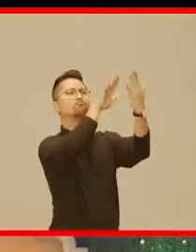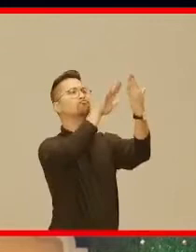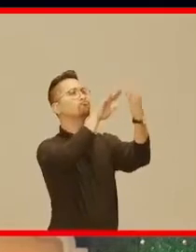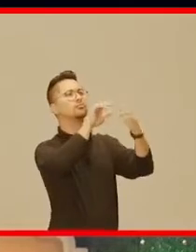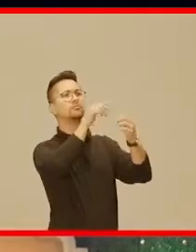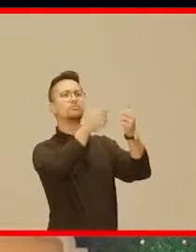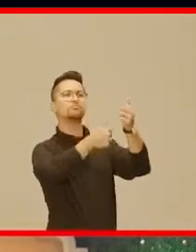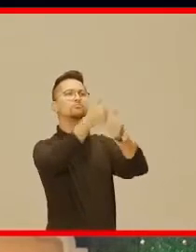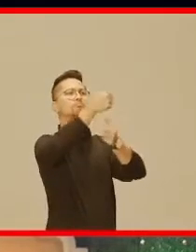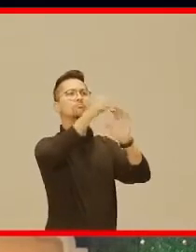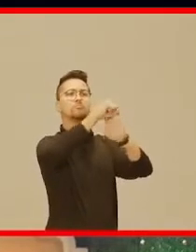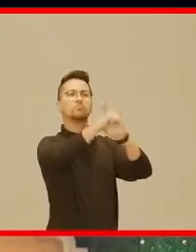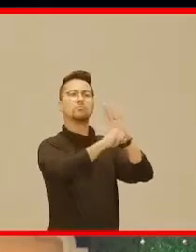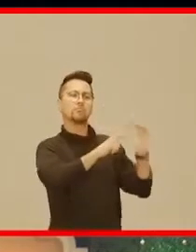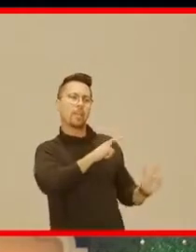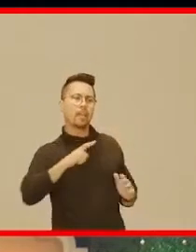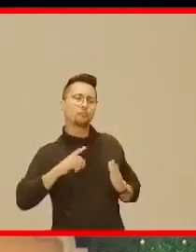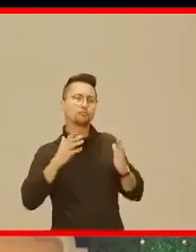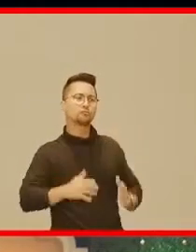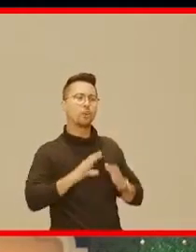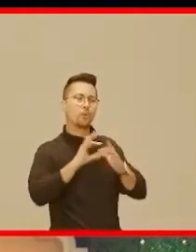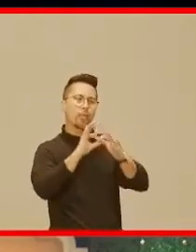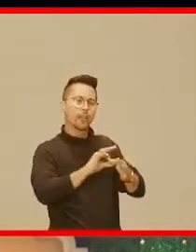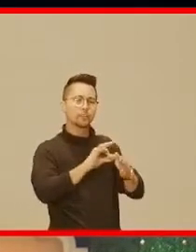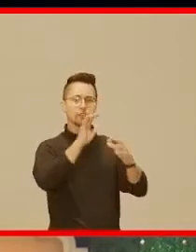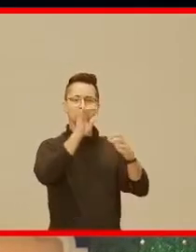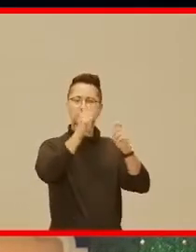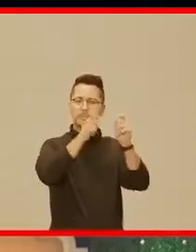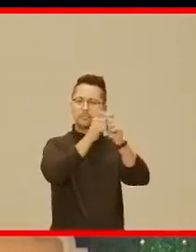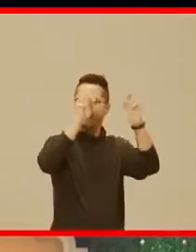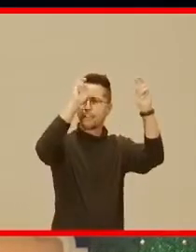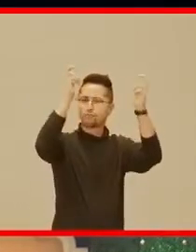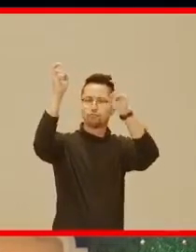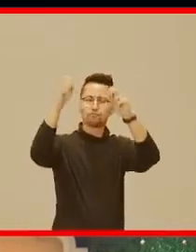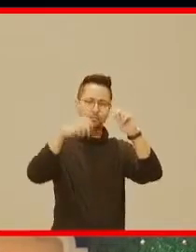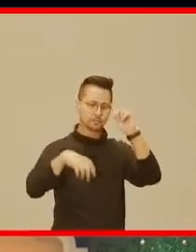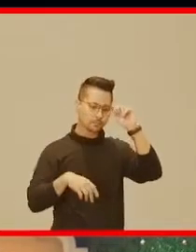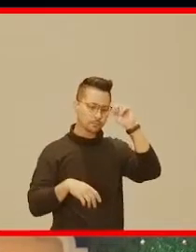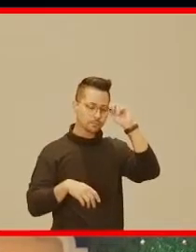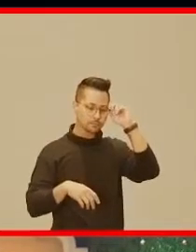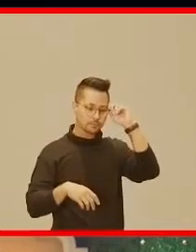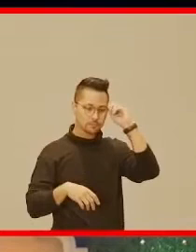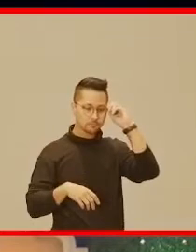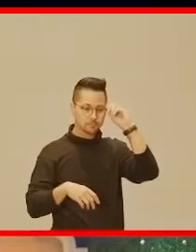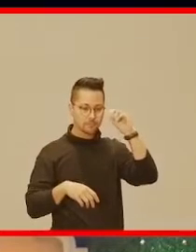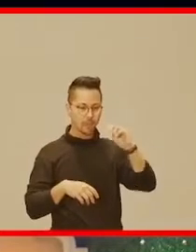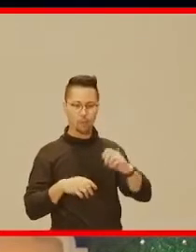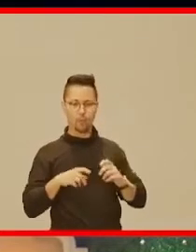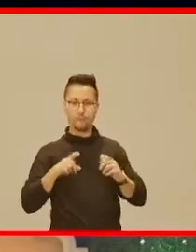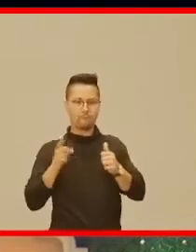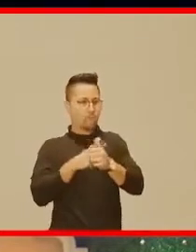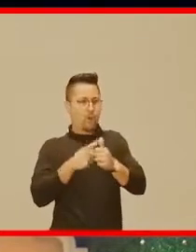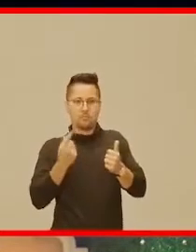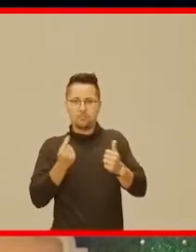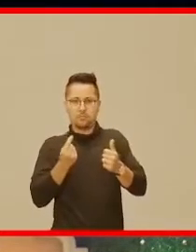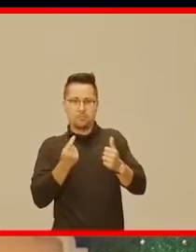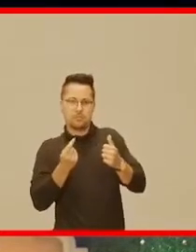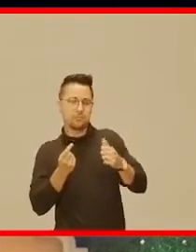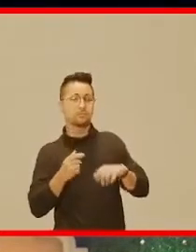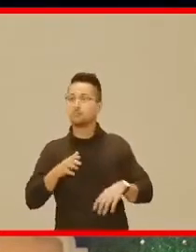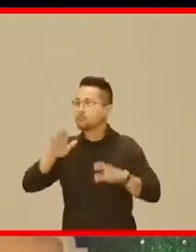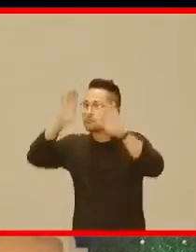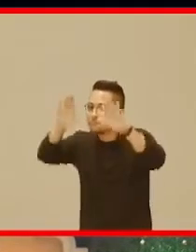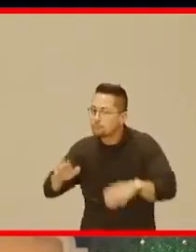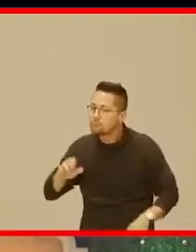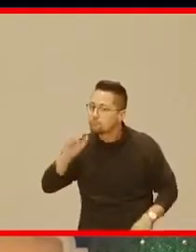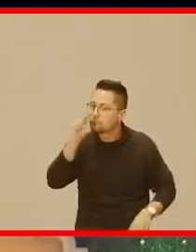a topic or on an issue that's in their state? How would one go from point A to point B to do that? That is an excellent question. Great question. That's